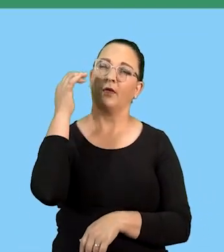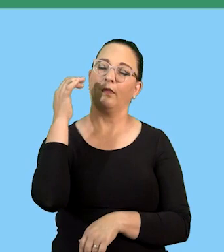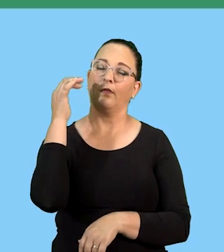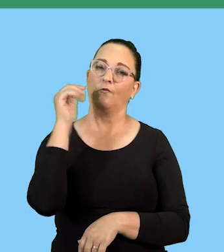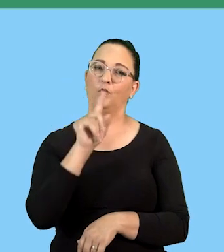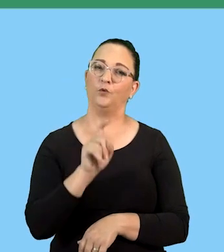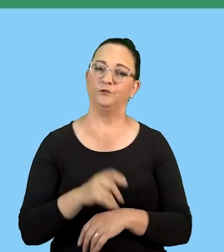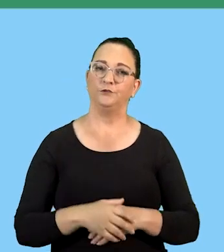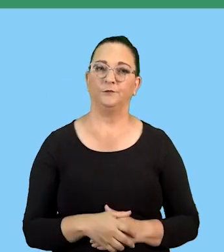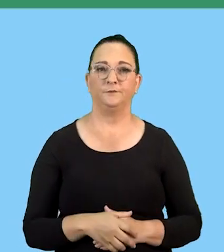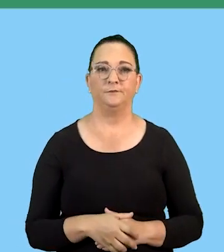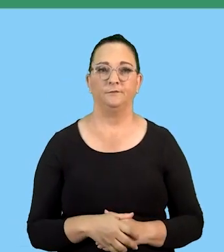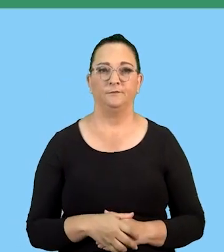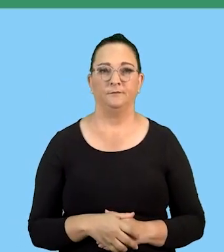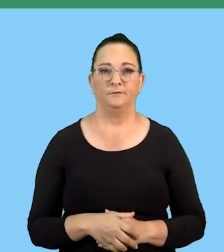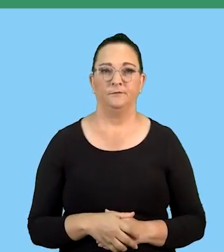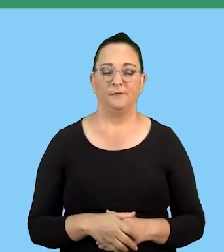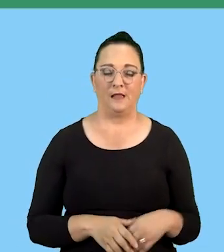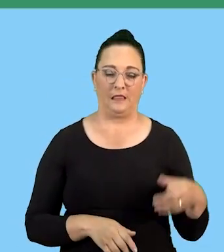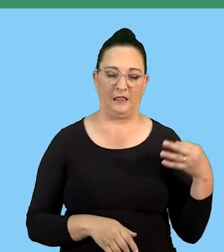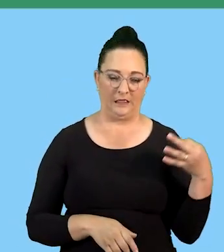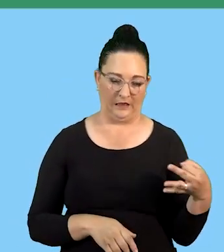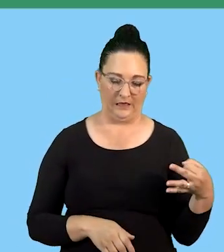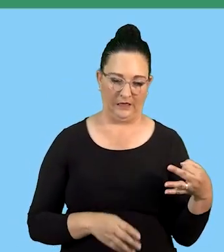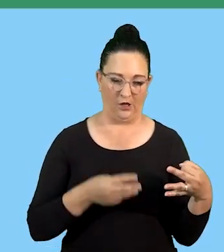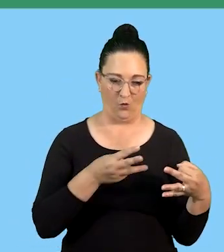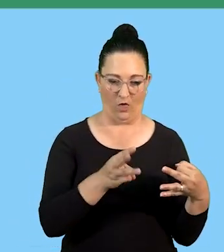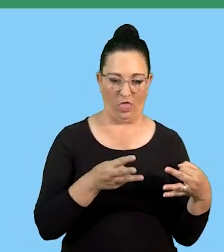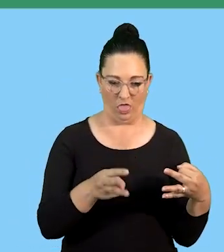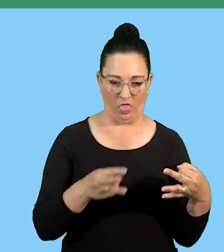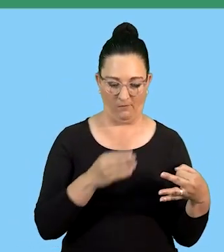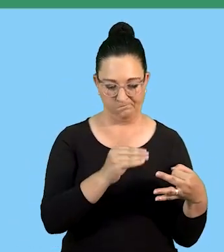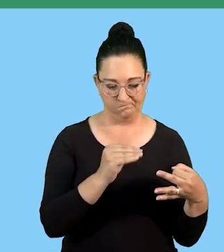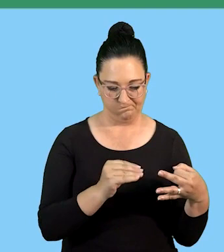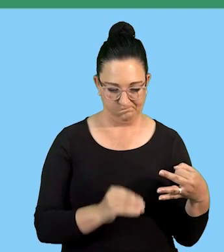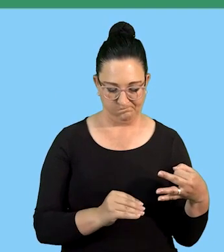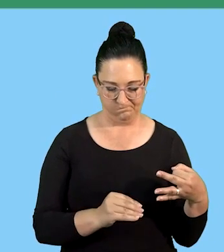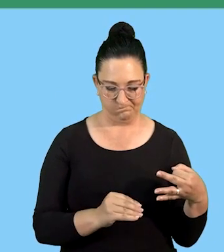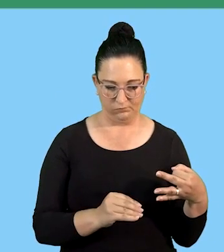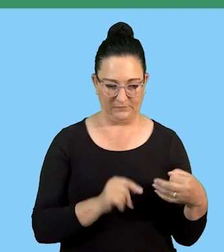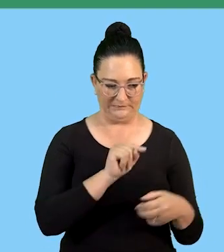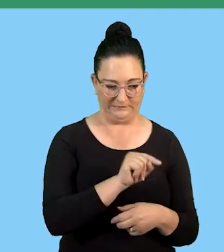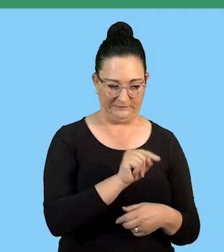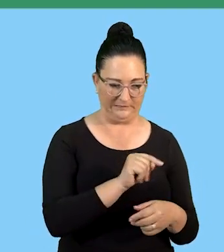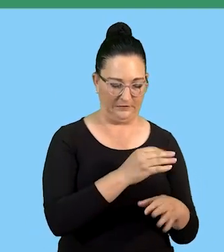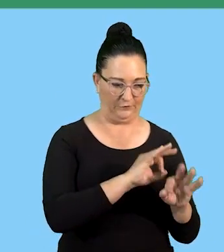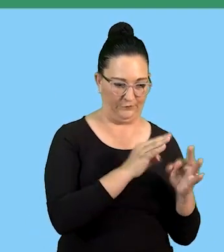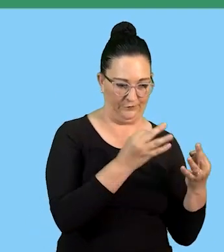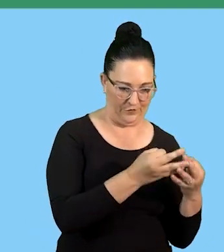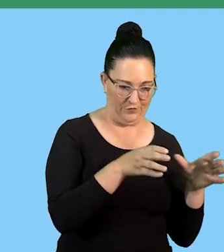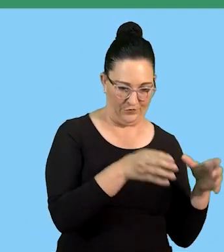to this question. Right, outline 3 ways in which a workplace forum